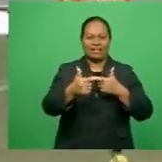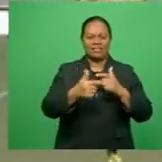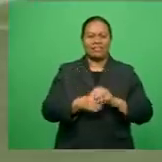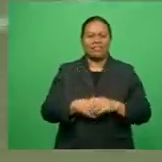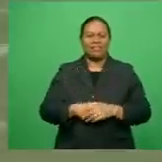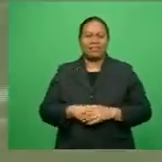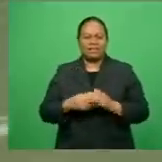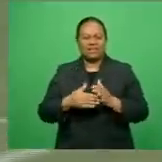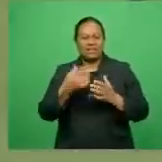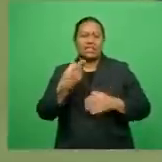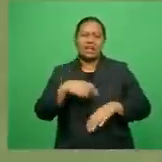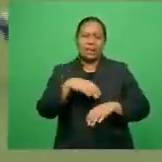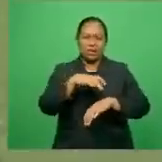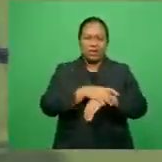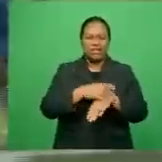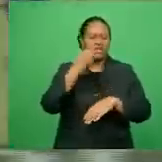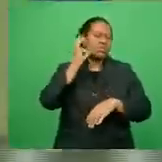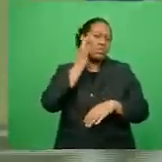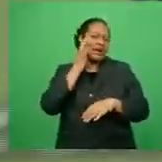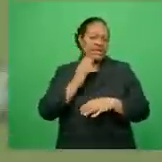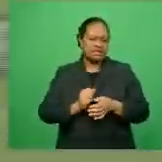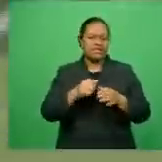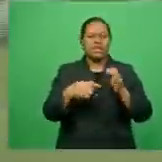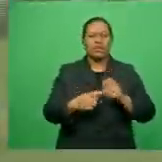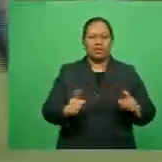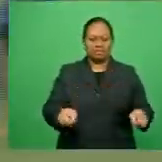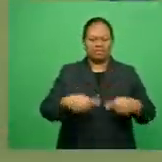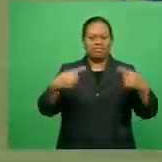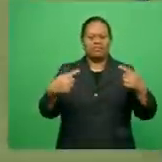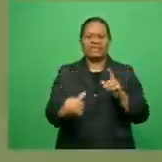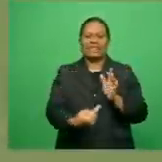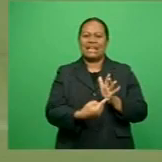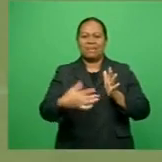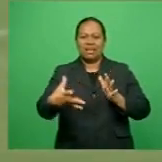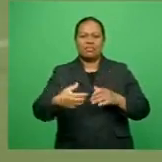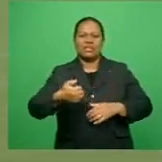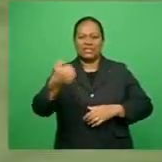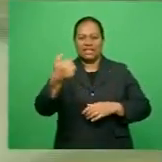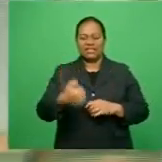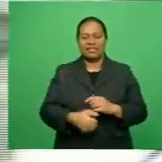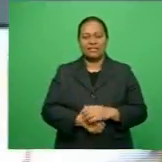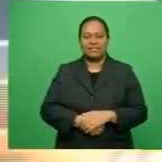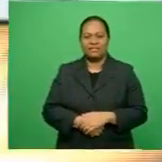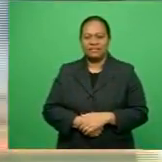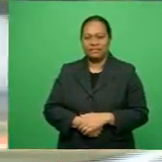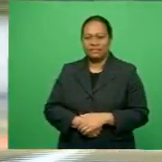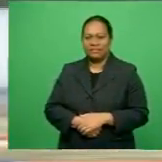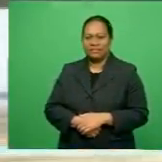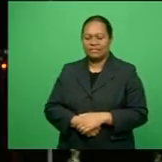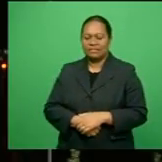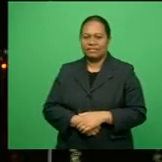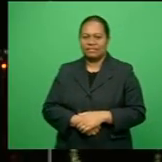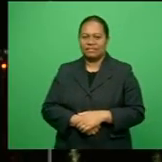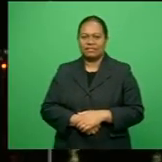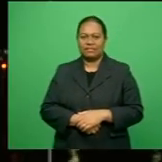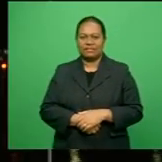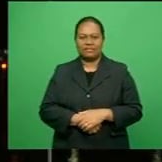will take on Tamandamu at 6:45 p.m. Karlini Tavi, FBC